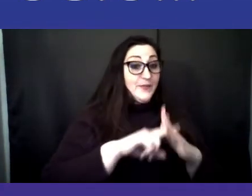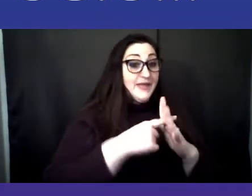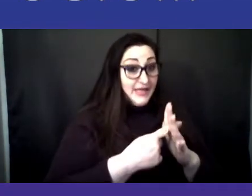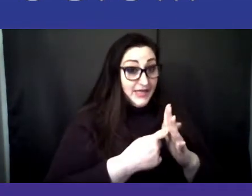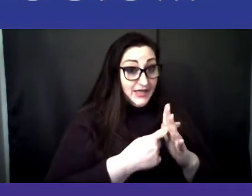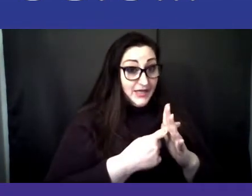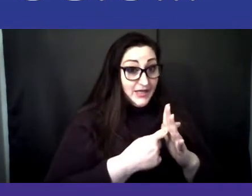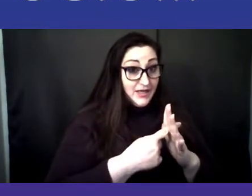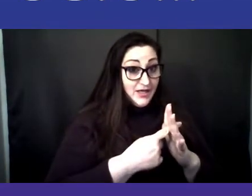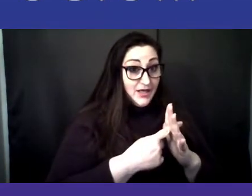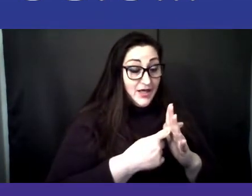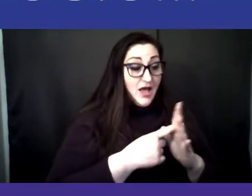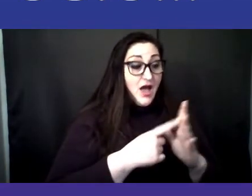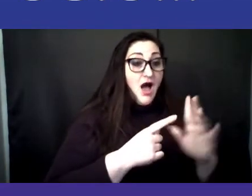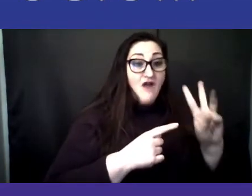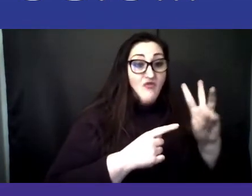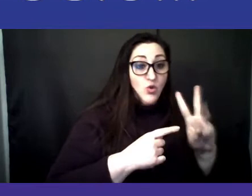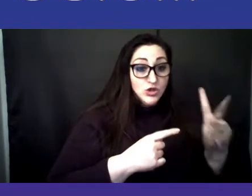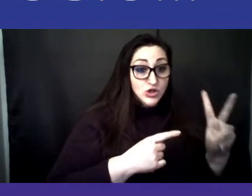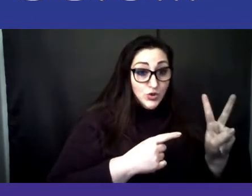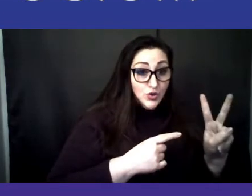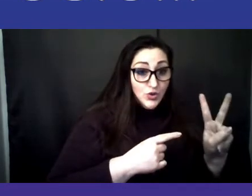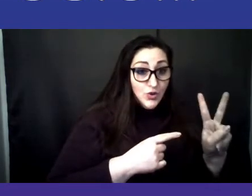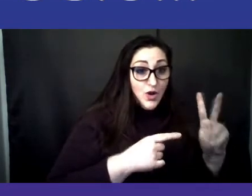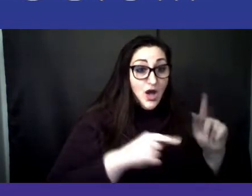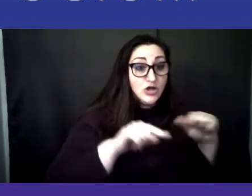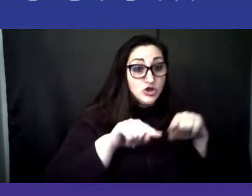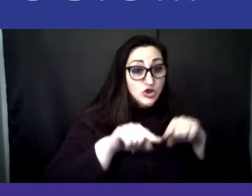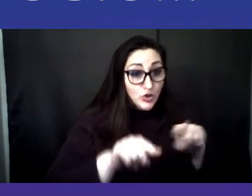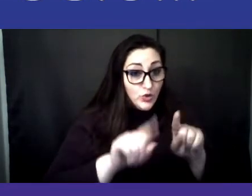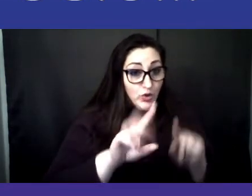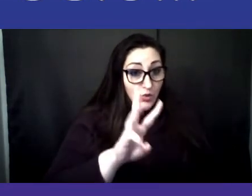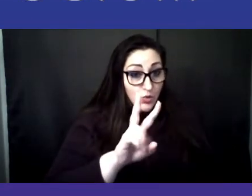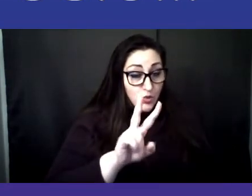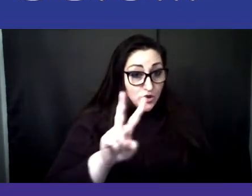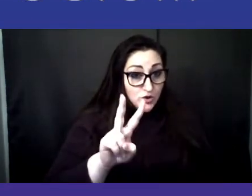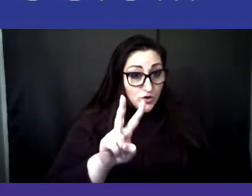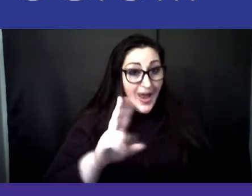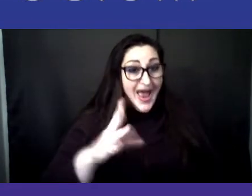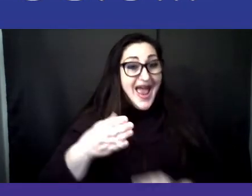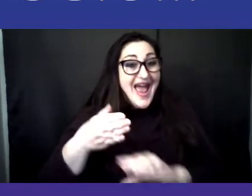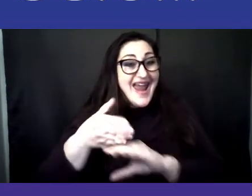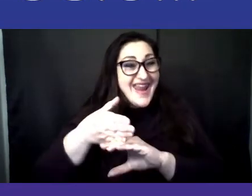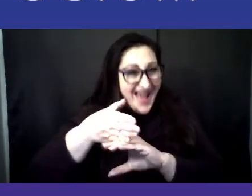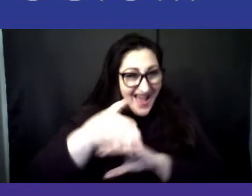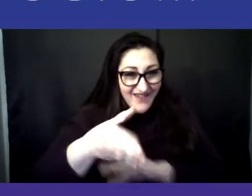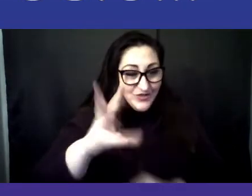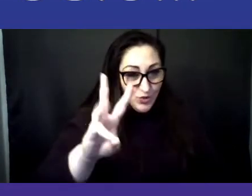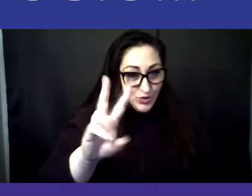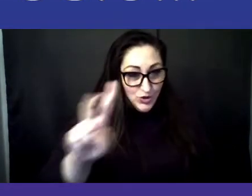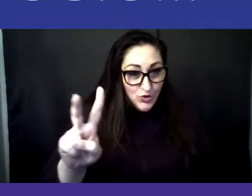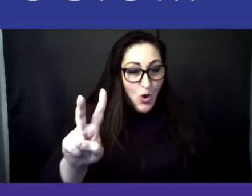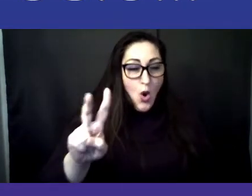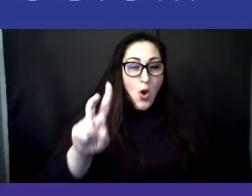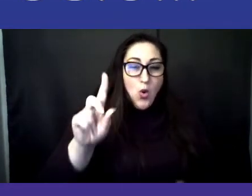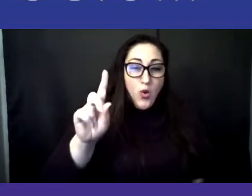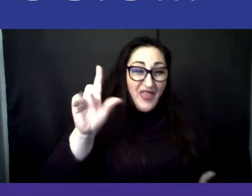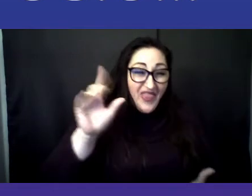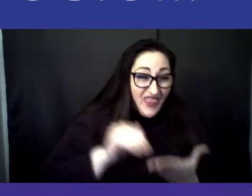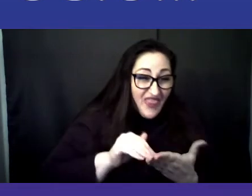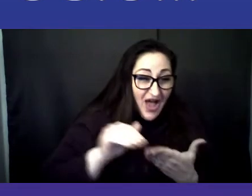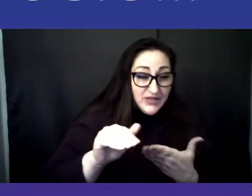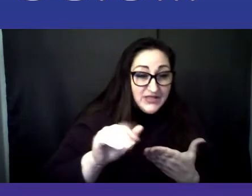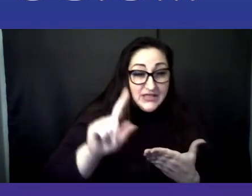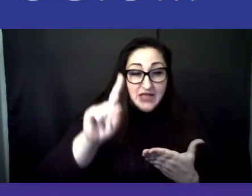War II, in which thousands, hundreds of thousands of disabled people